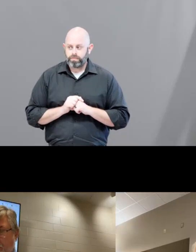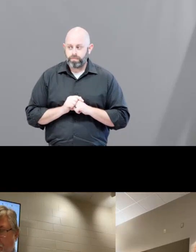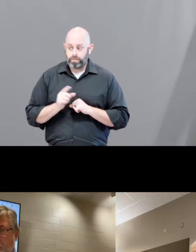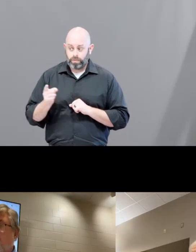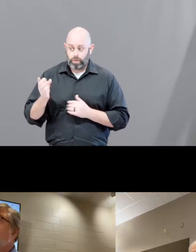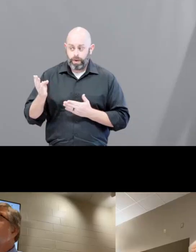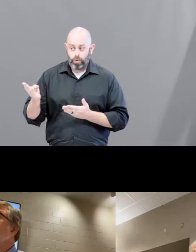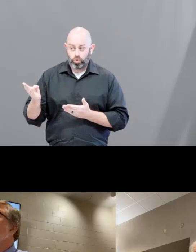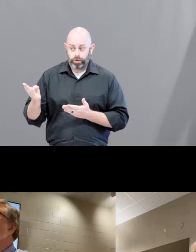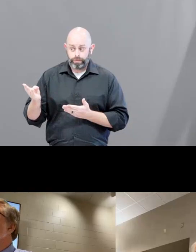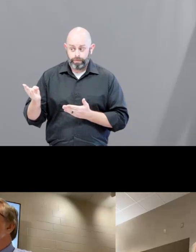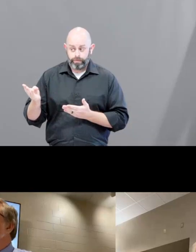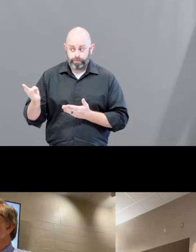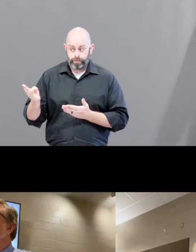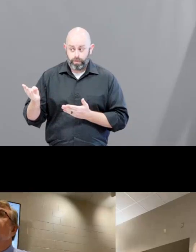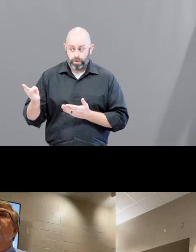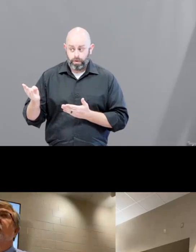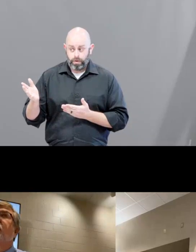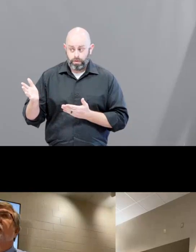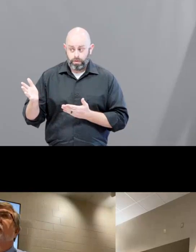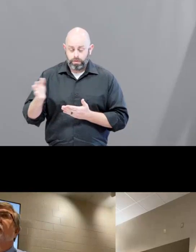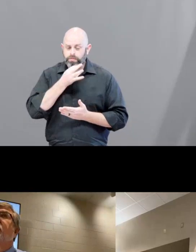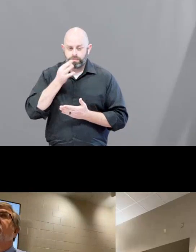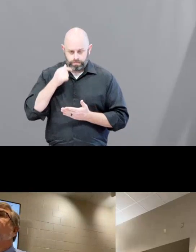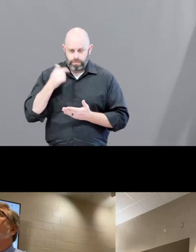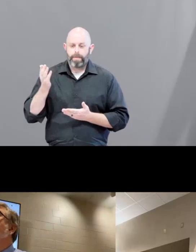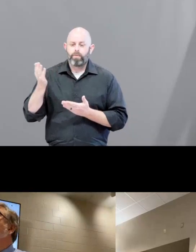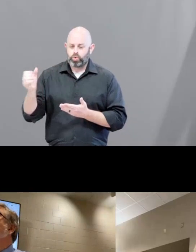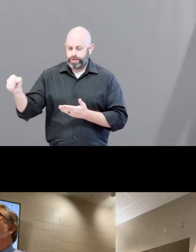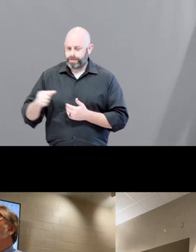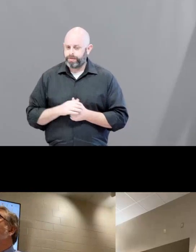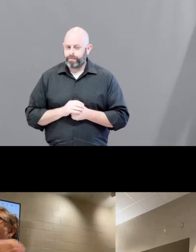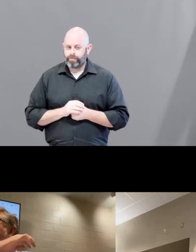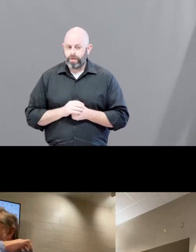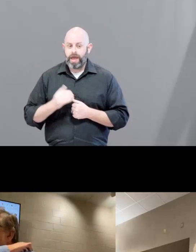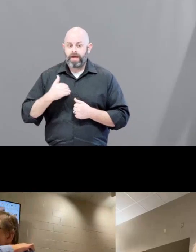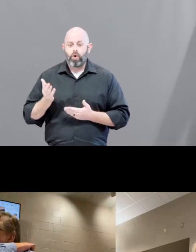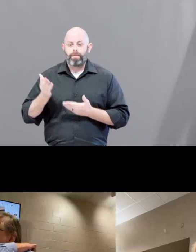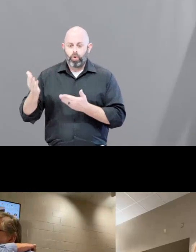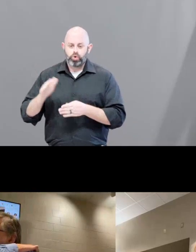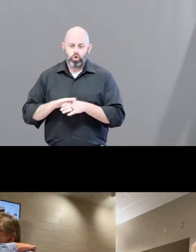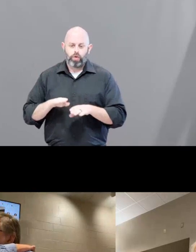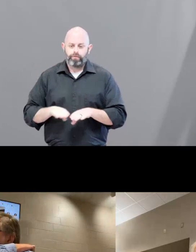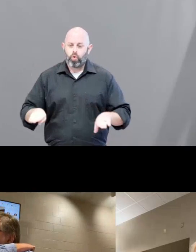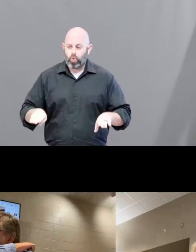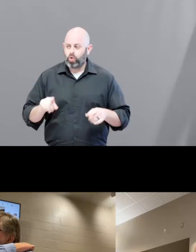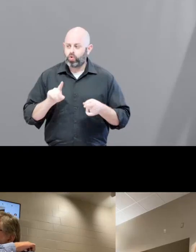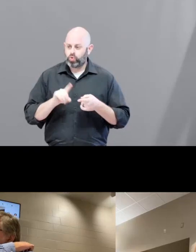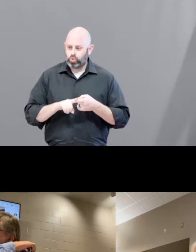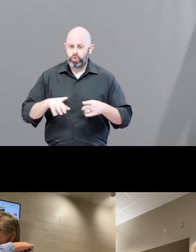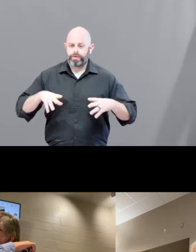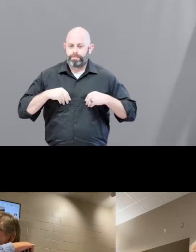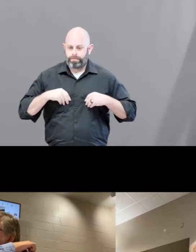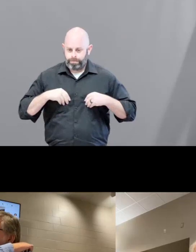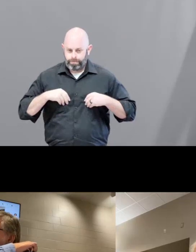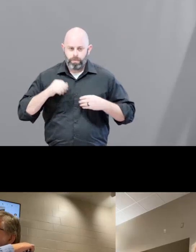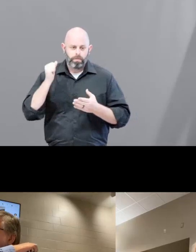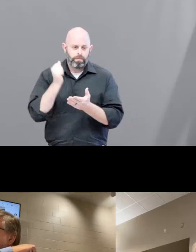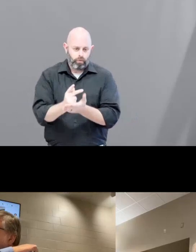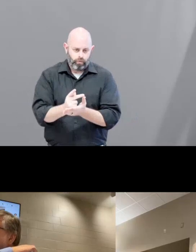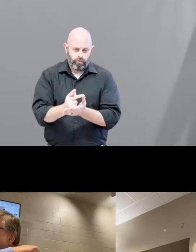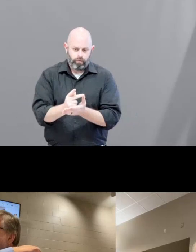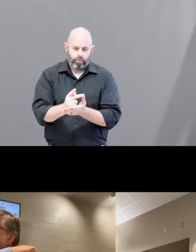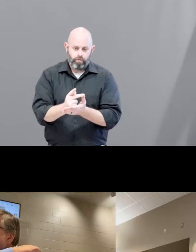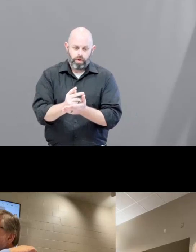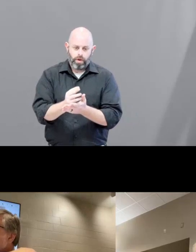Motion for approval. I'll make a motion. Yes. So we have a motion on the floor to approve